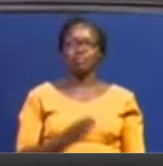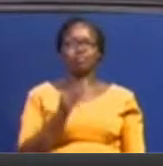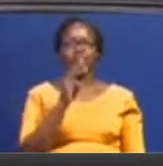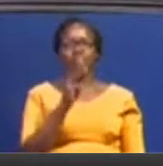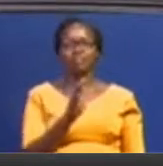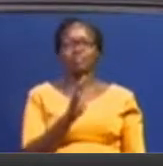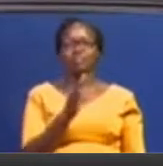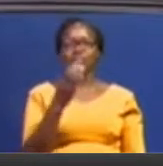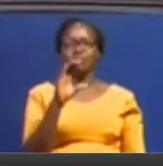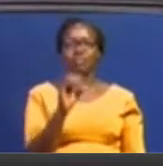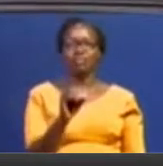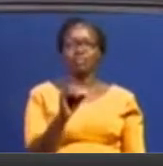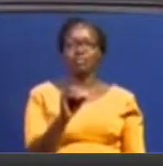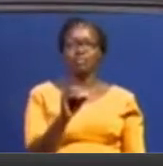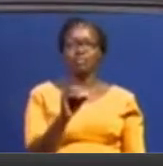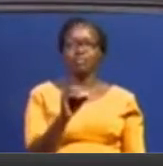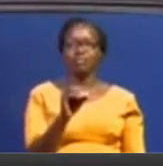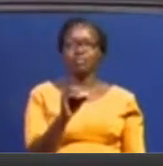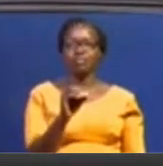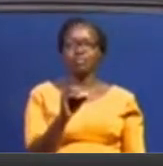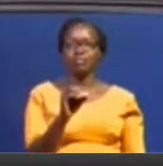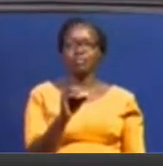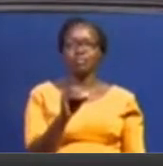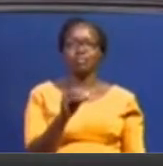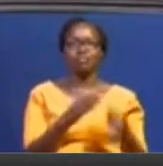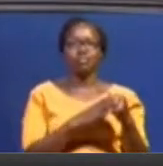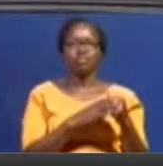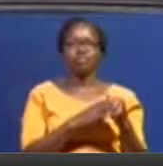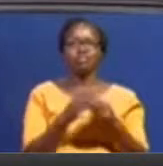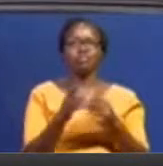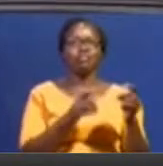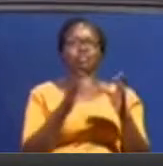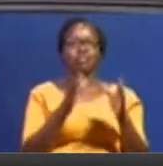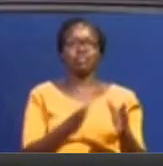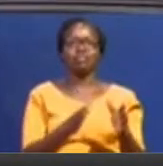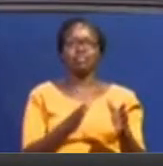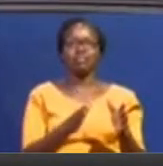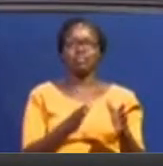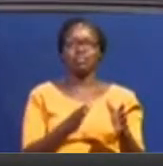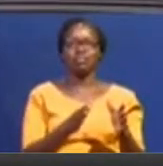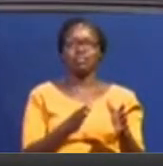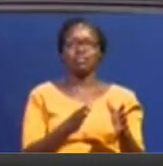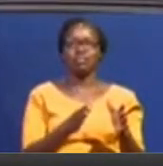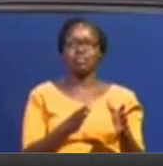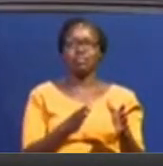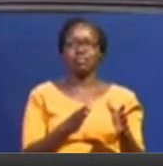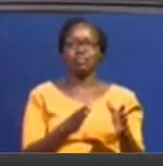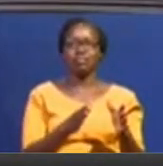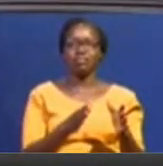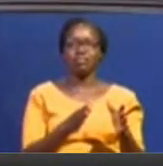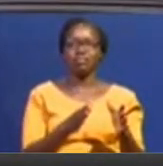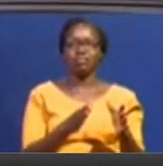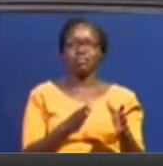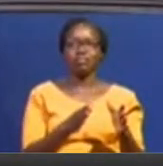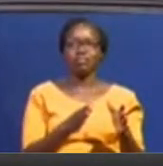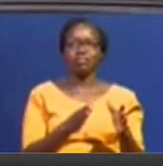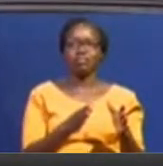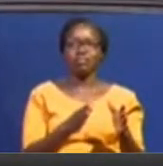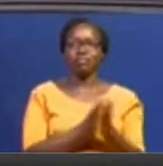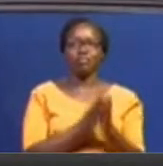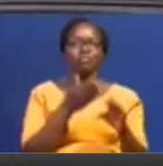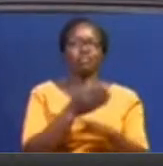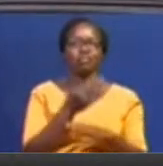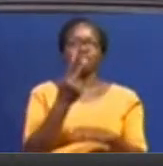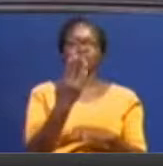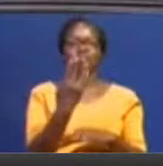be a CEO. There will be 9 directors at the commission. There are over